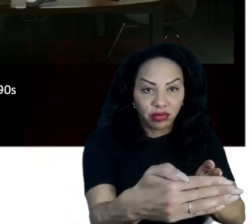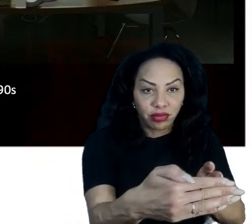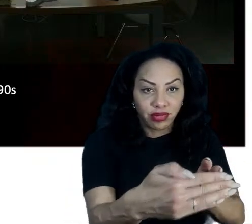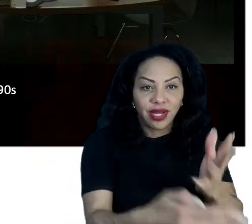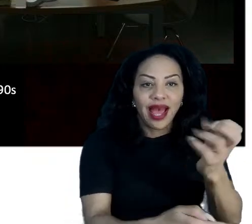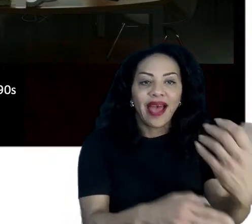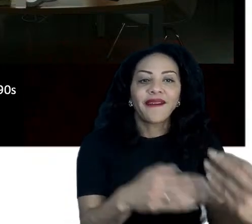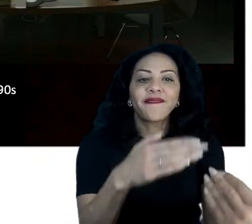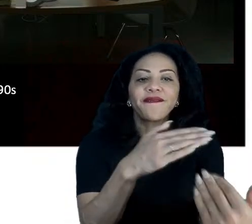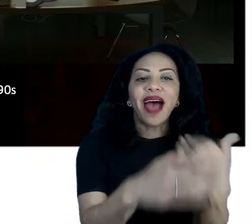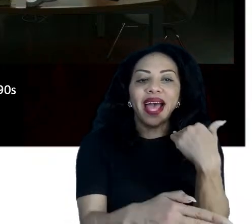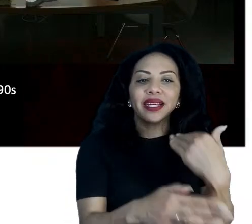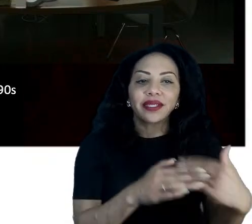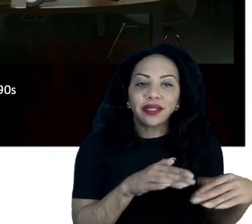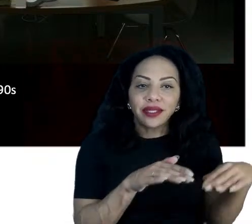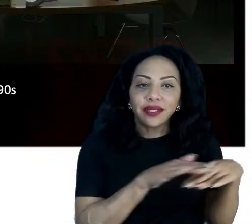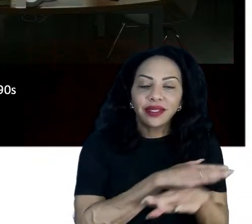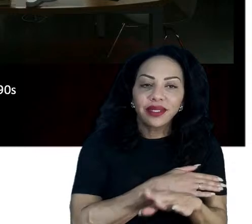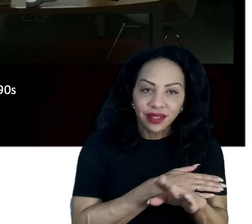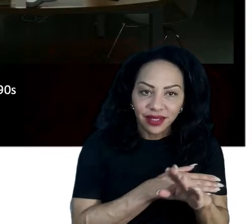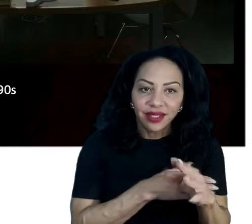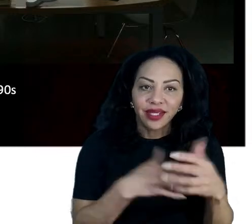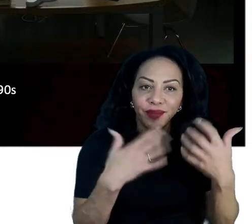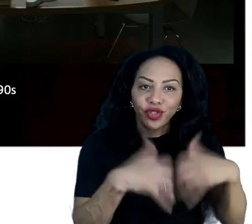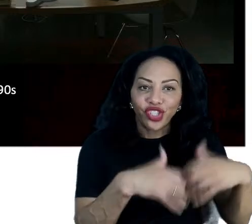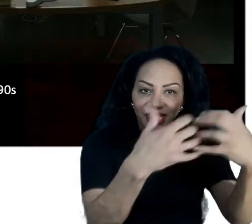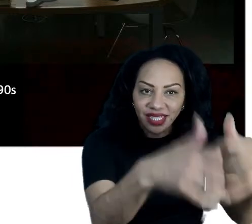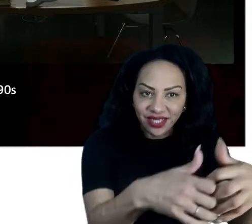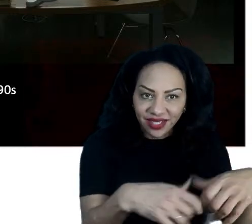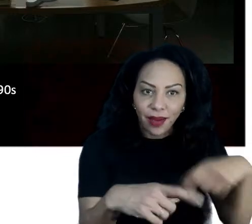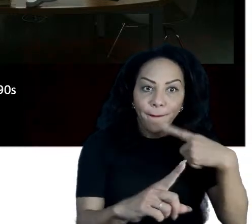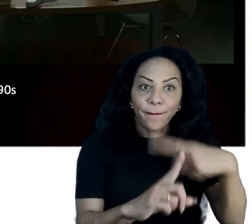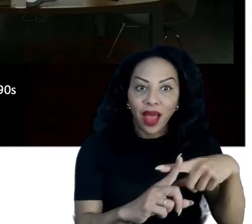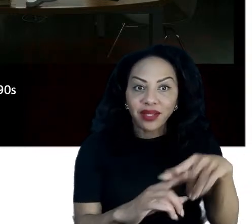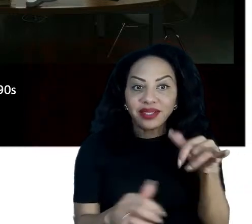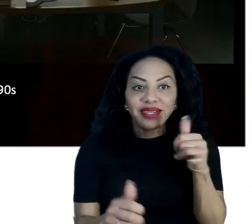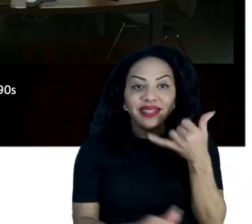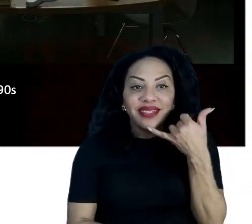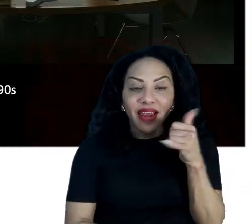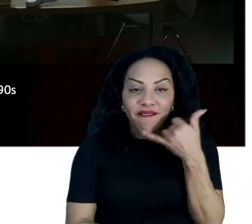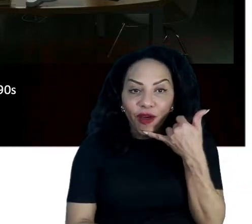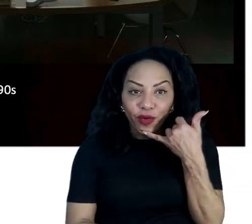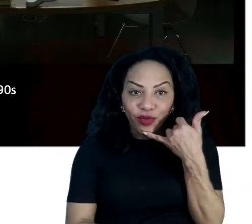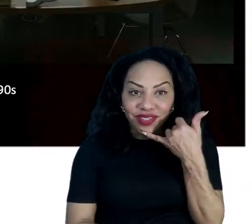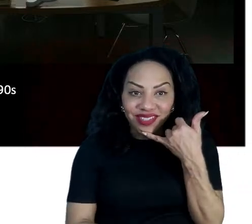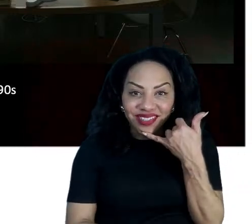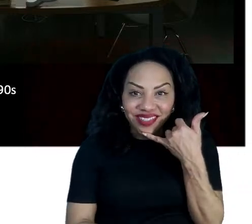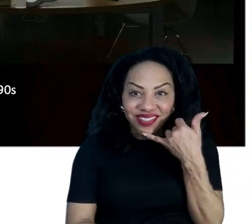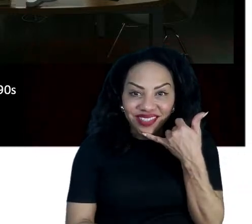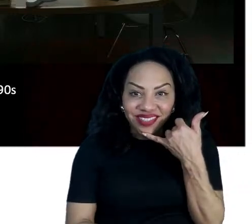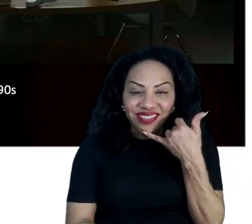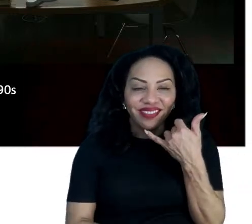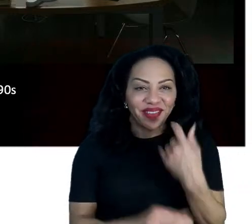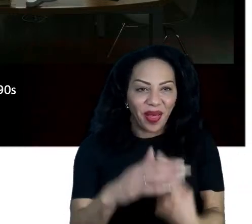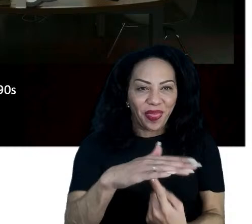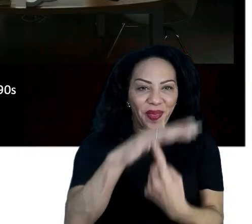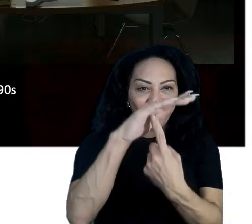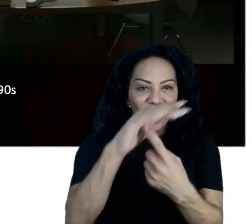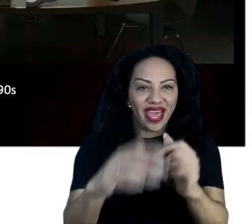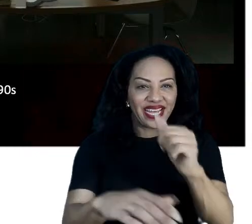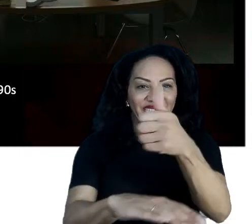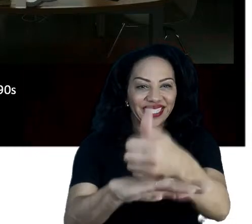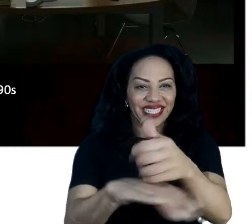telephones in each corner of the room, maybe not the far left, but we had telephones on the main table and a fax machine